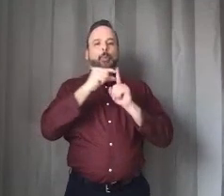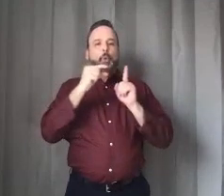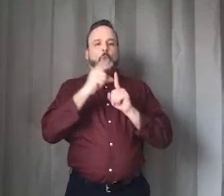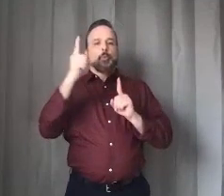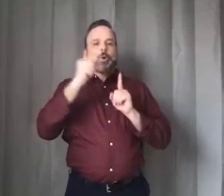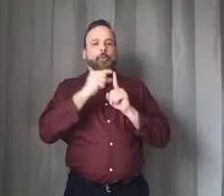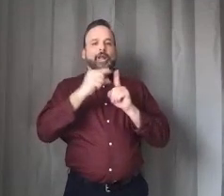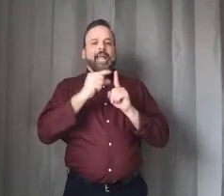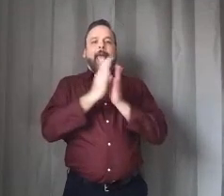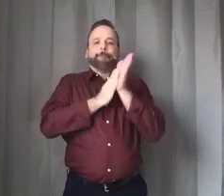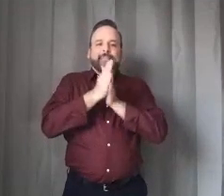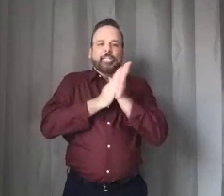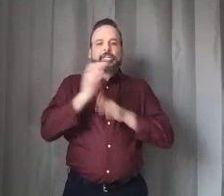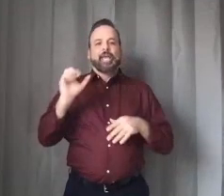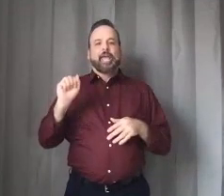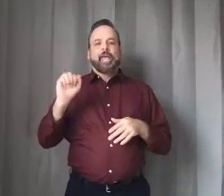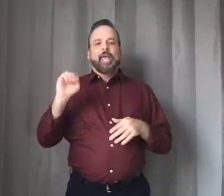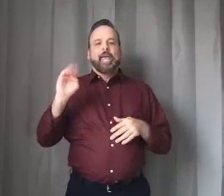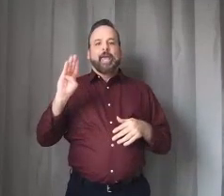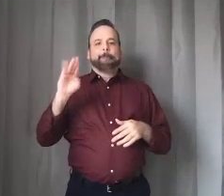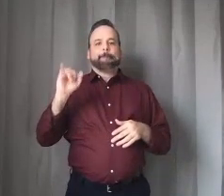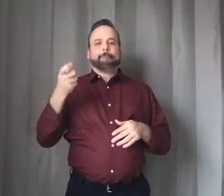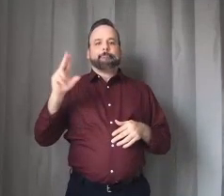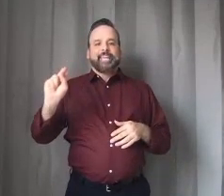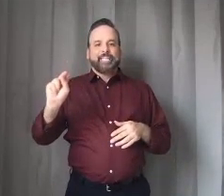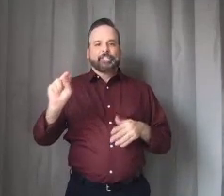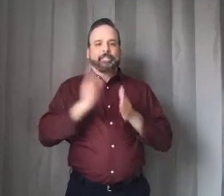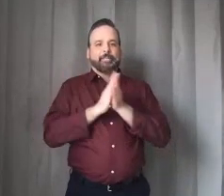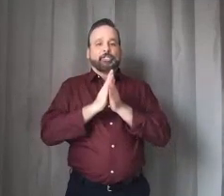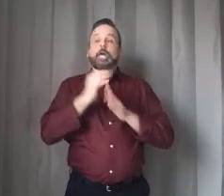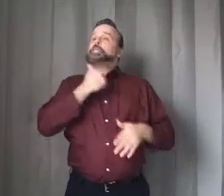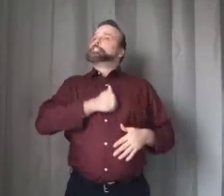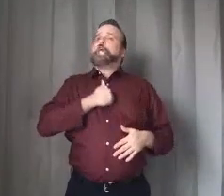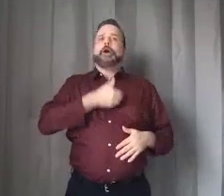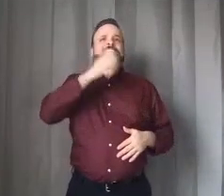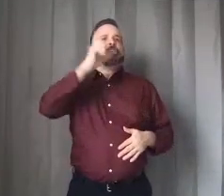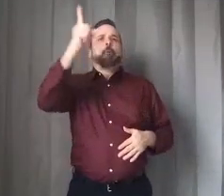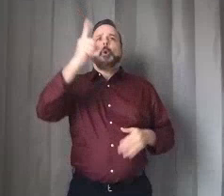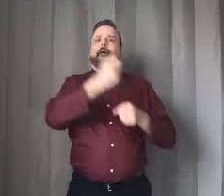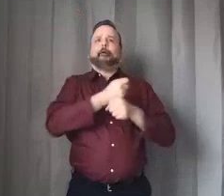one word, ambition. Love it. Sorry, I've only had one cup of coffee today. That's